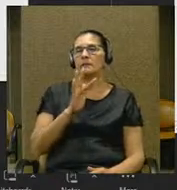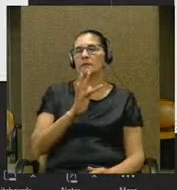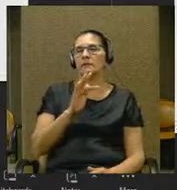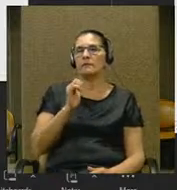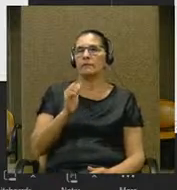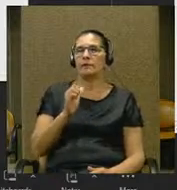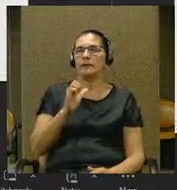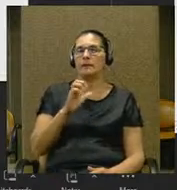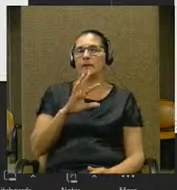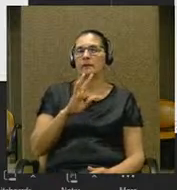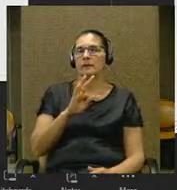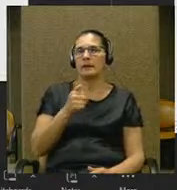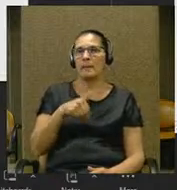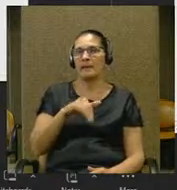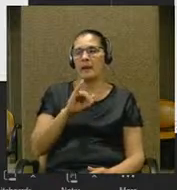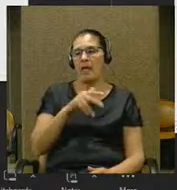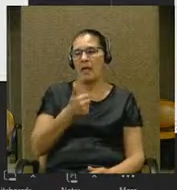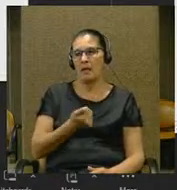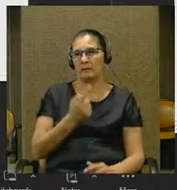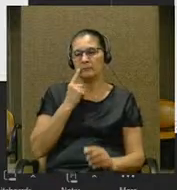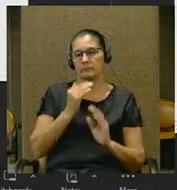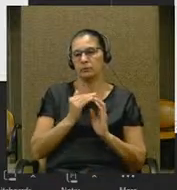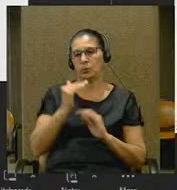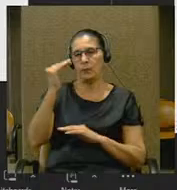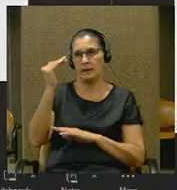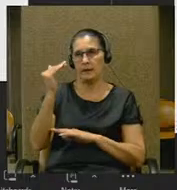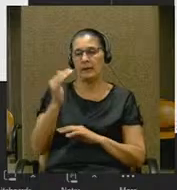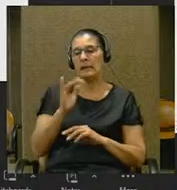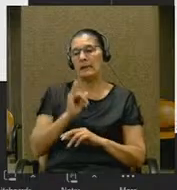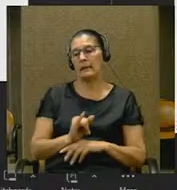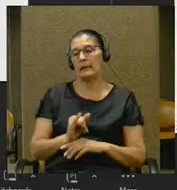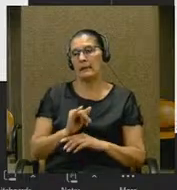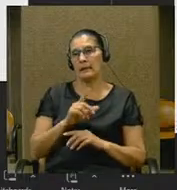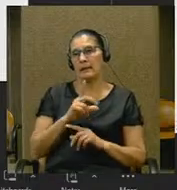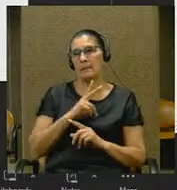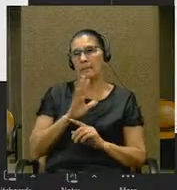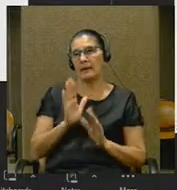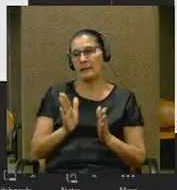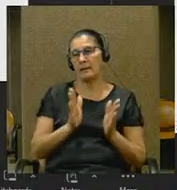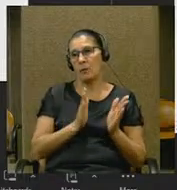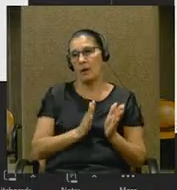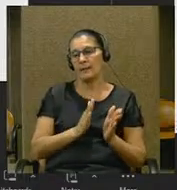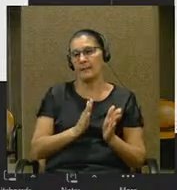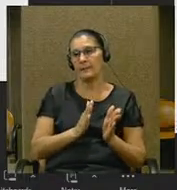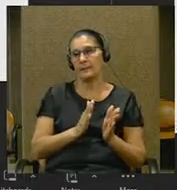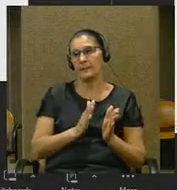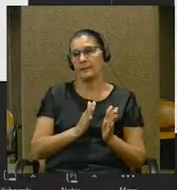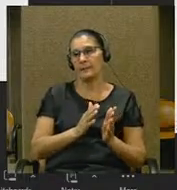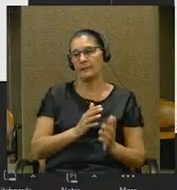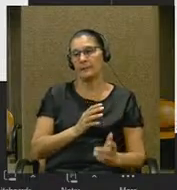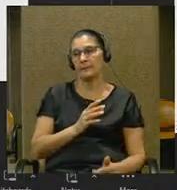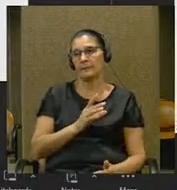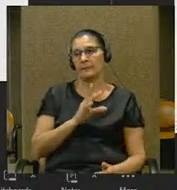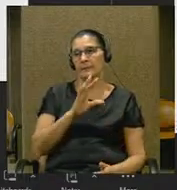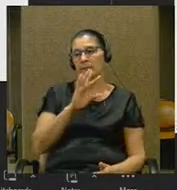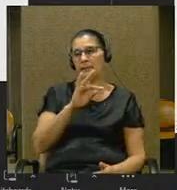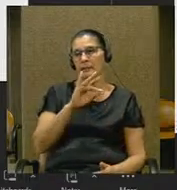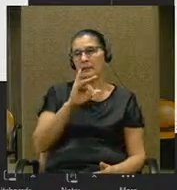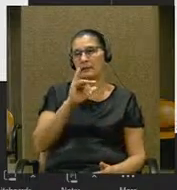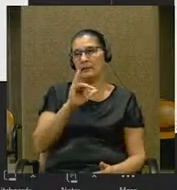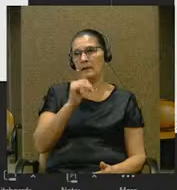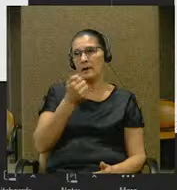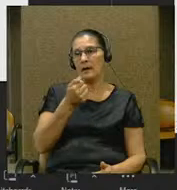then I would like to particularly point out benzodiazepines have recently emerged as